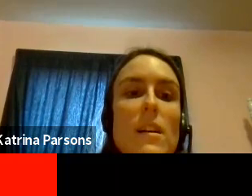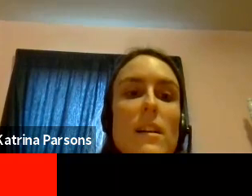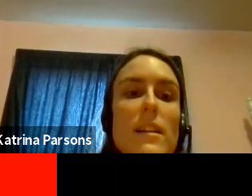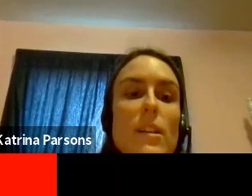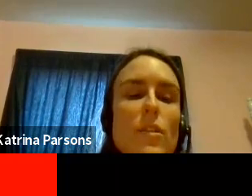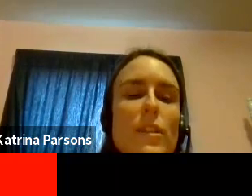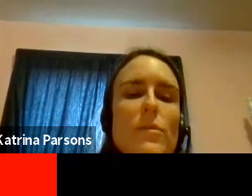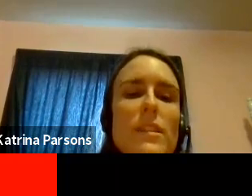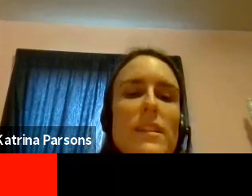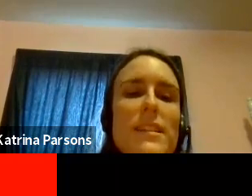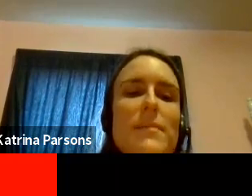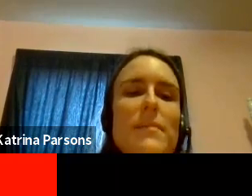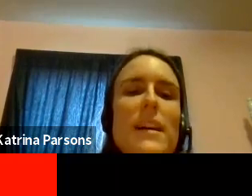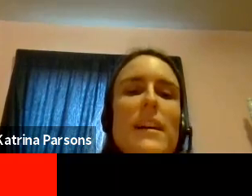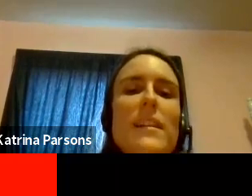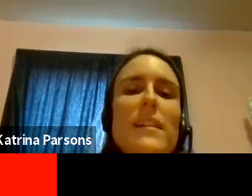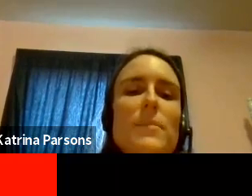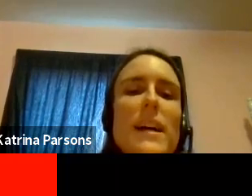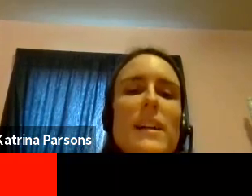present on interviews because